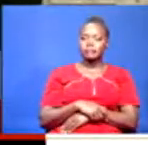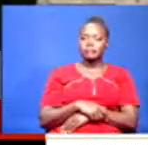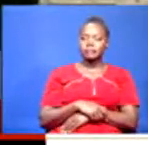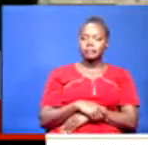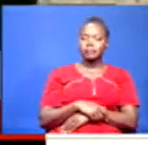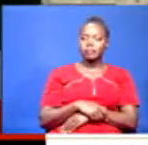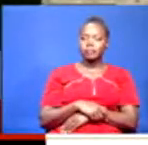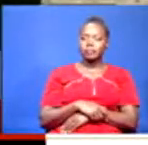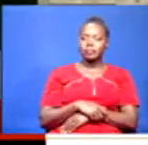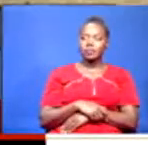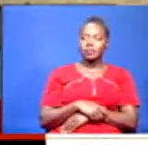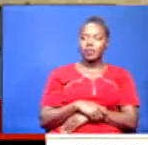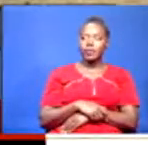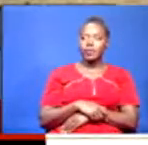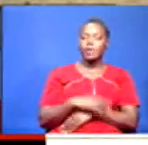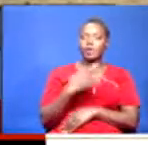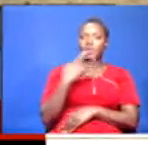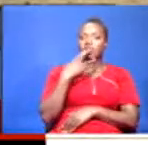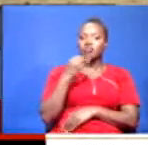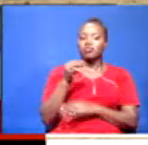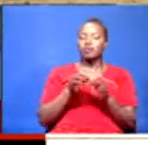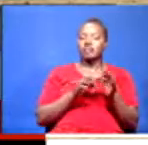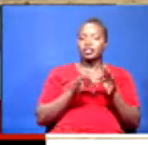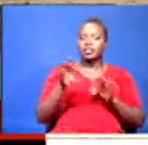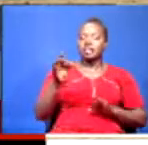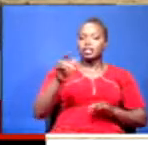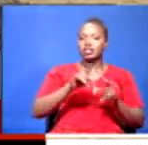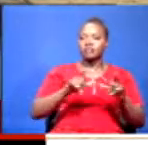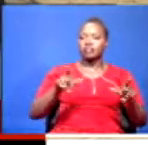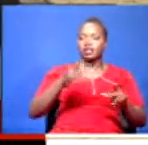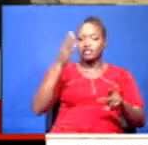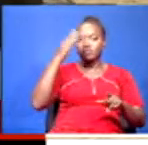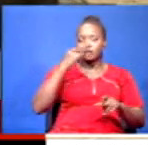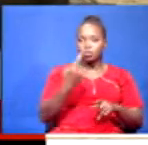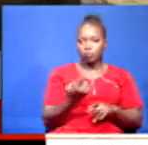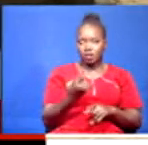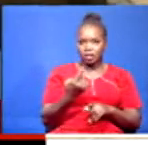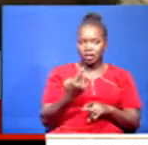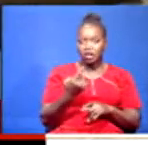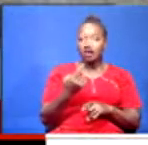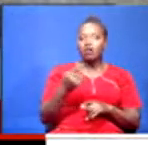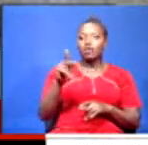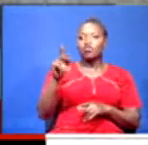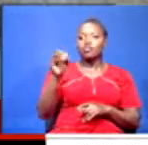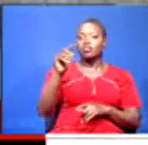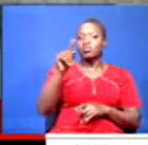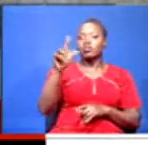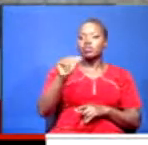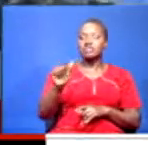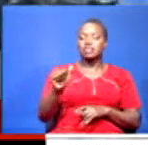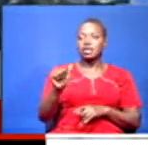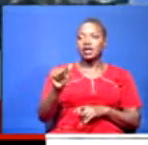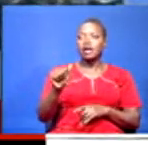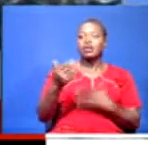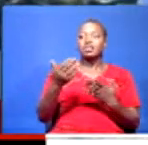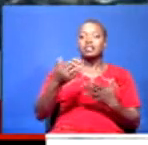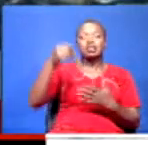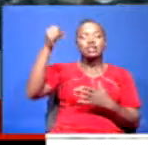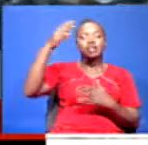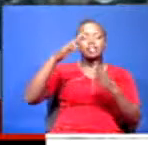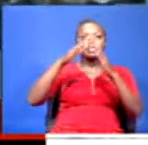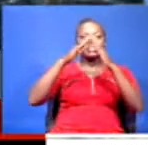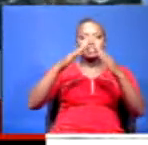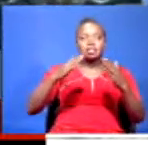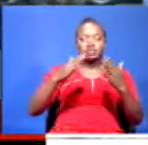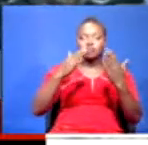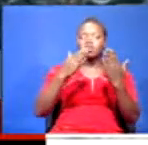Set on 400 acres of land, Phase 1 of the Konza Technopolis has attracted investors in the light industrial, housing,